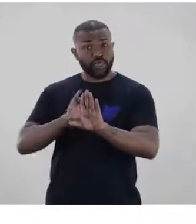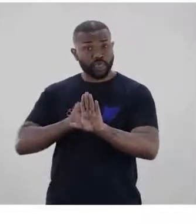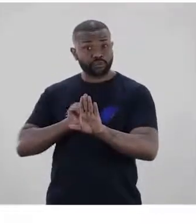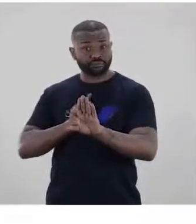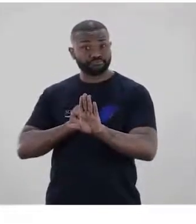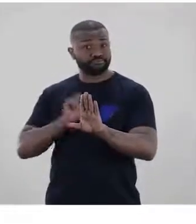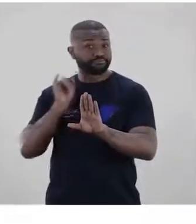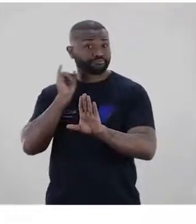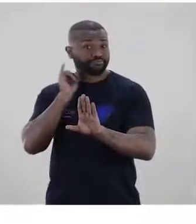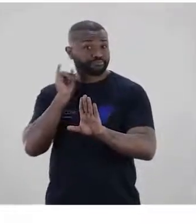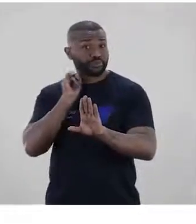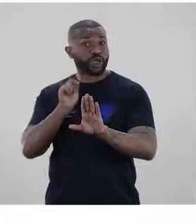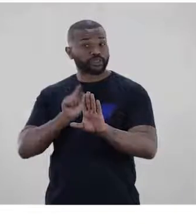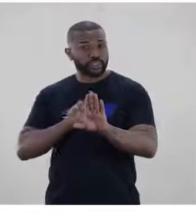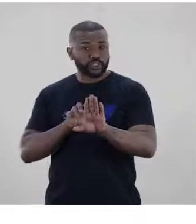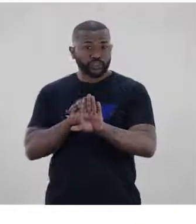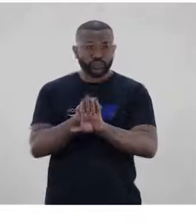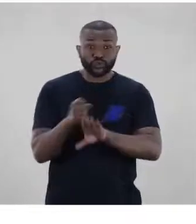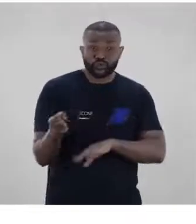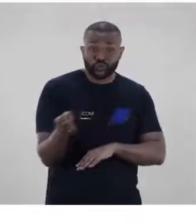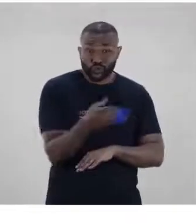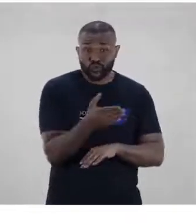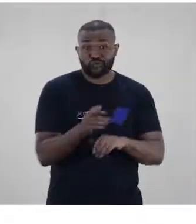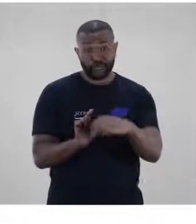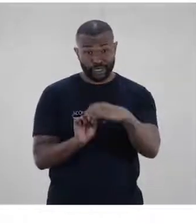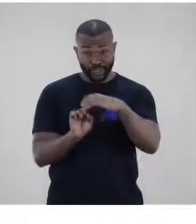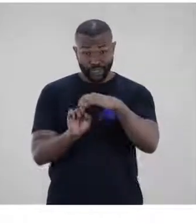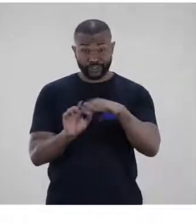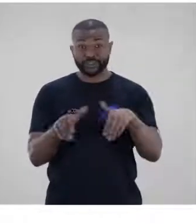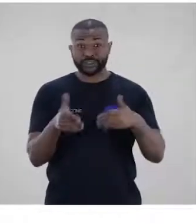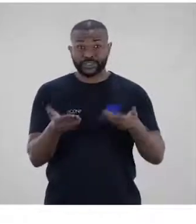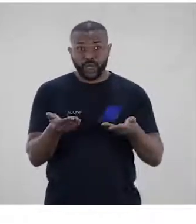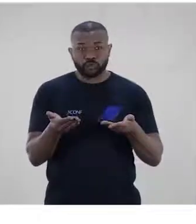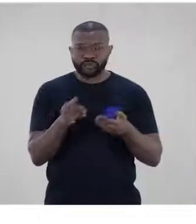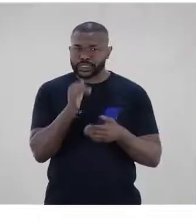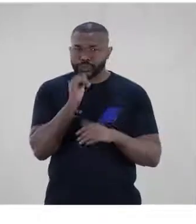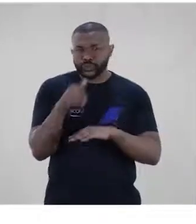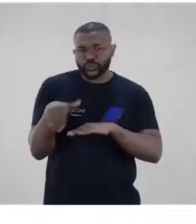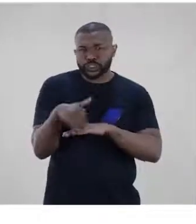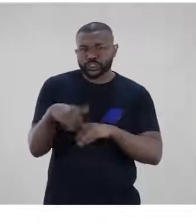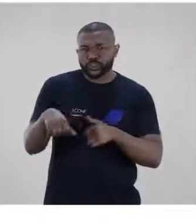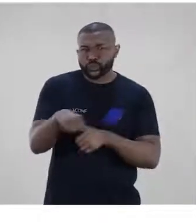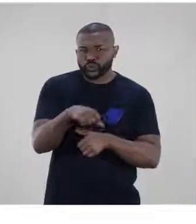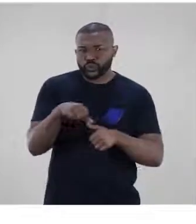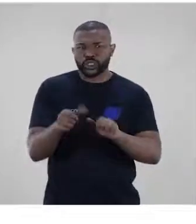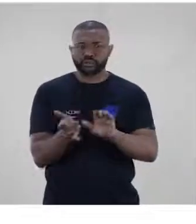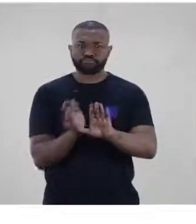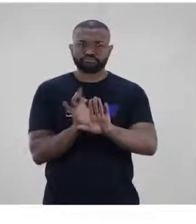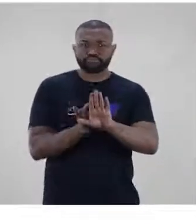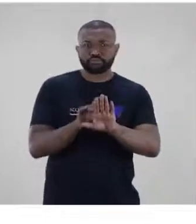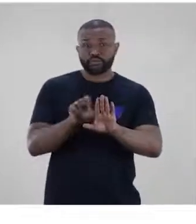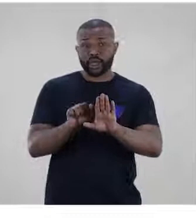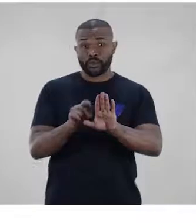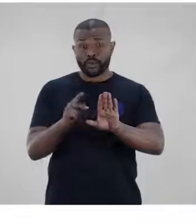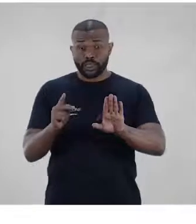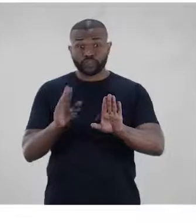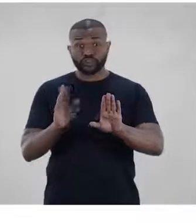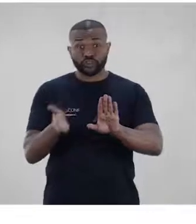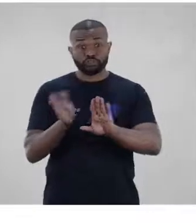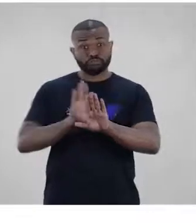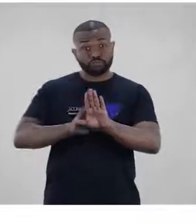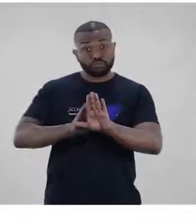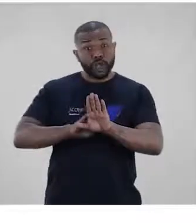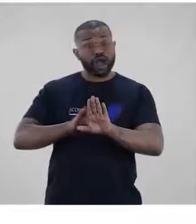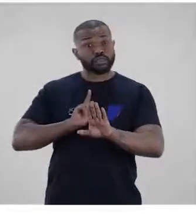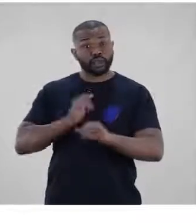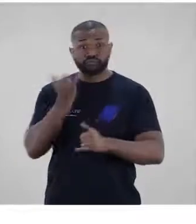that transactionally now, adds a new customer. Or if you want to change the address of this customer, you call an API, and underneath it, there's a database that